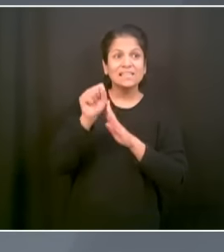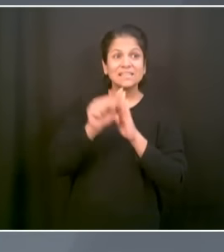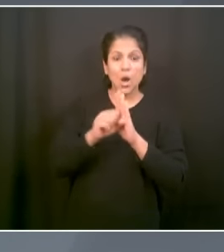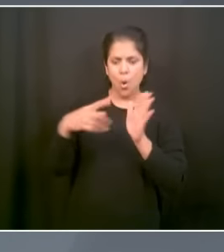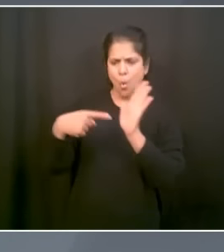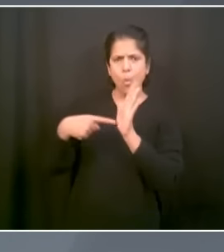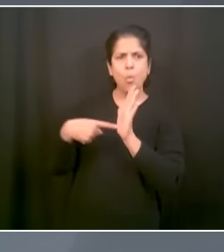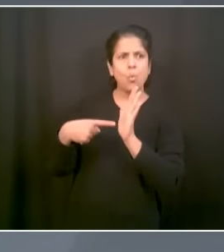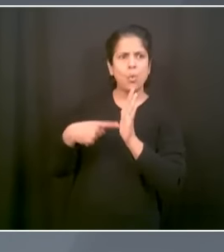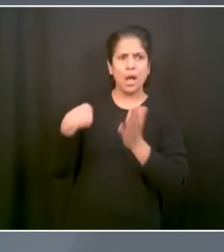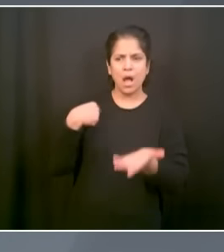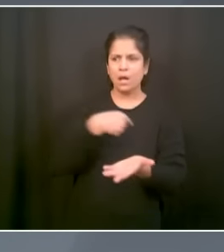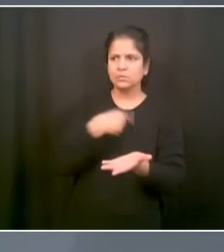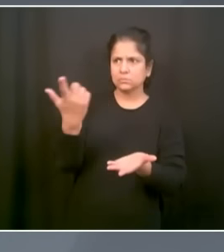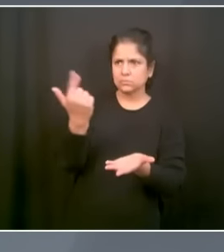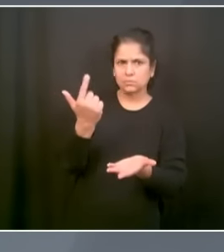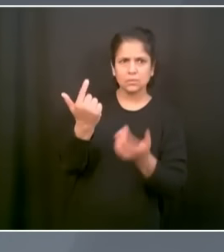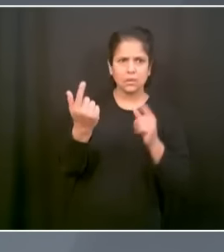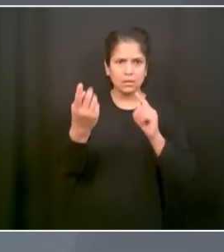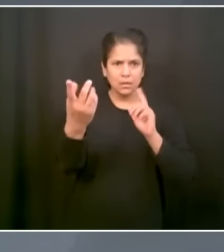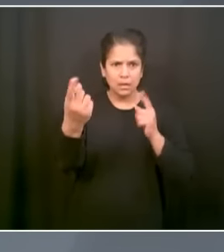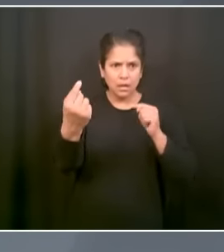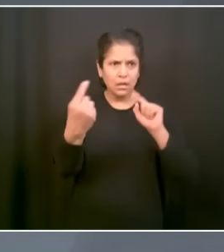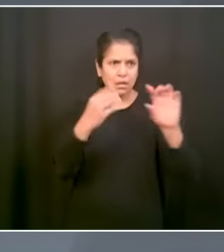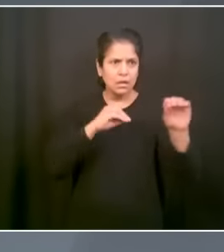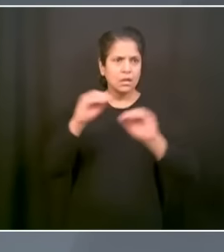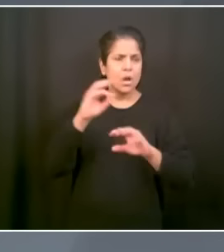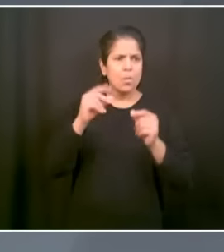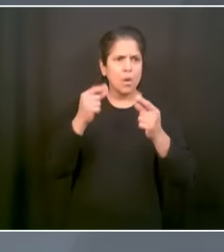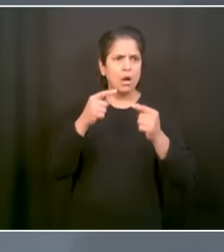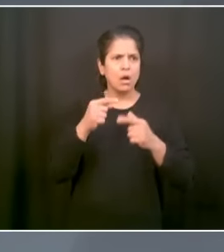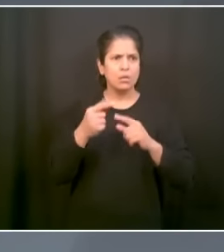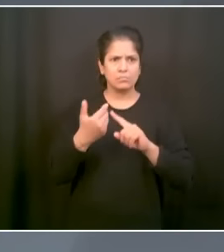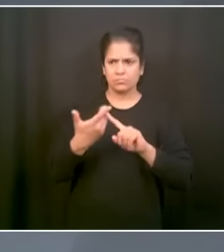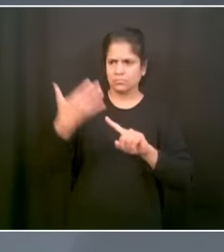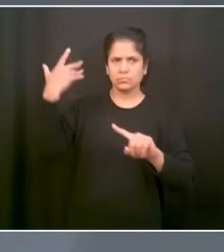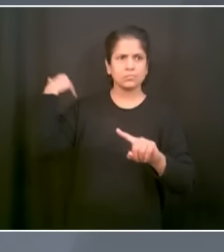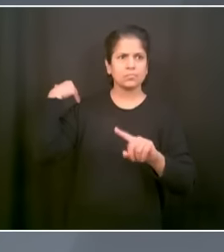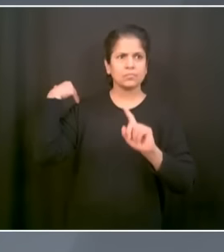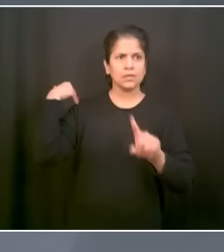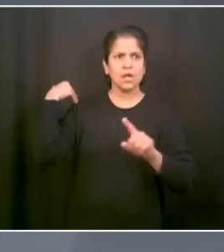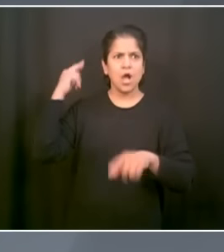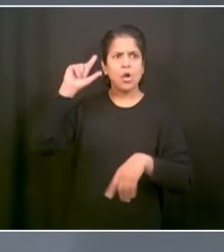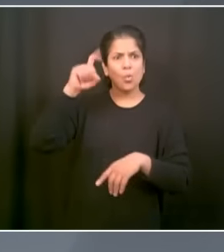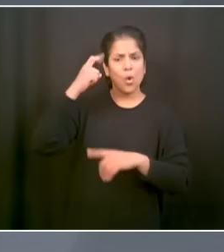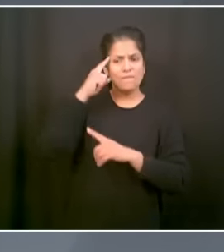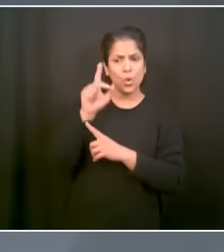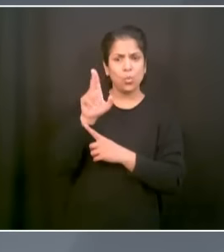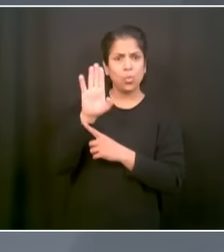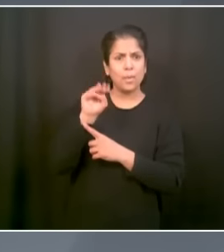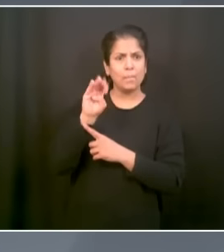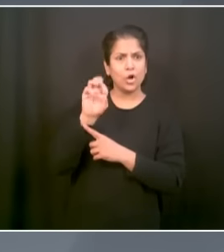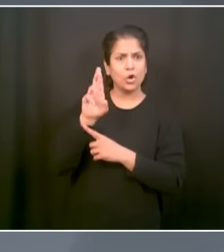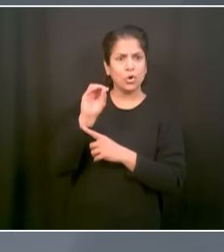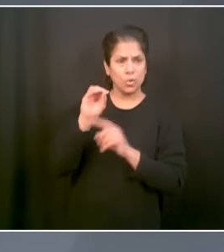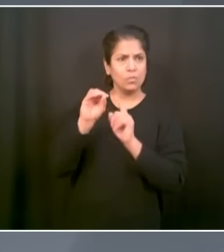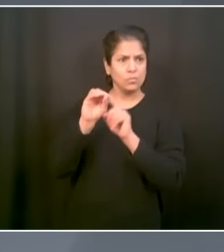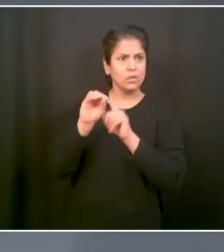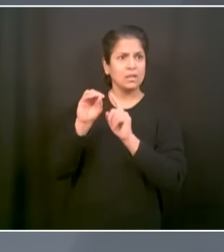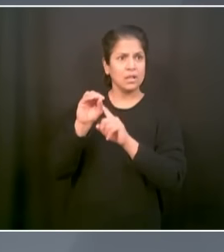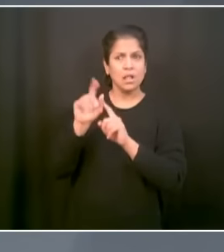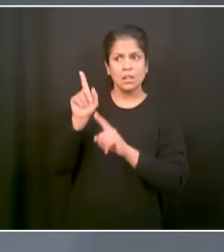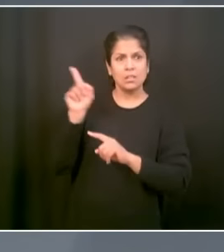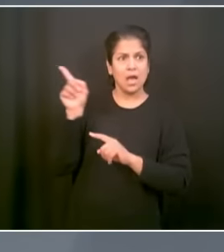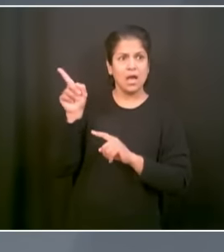entire duration that former Governor Cuomo was at the helm in Albany was the shifting of that relationship into one that